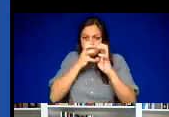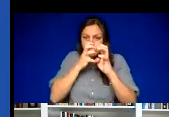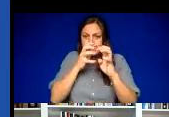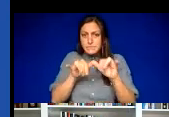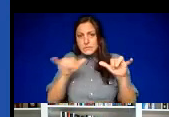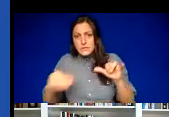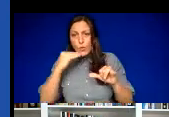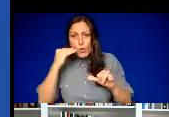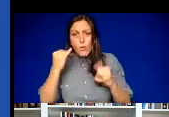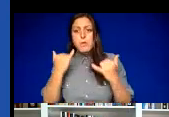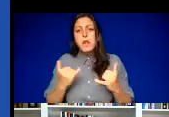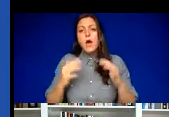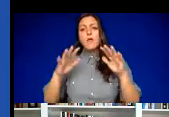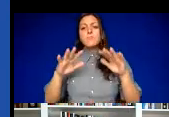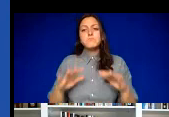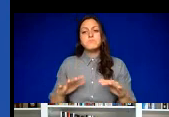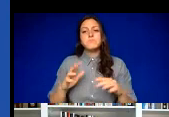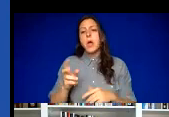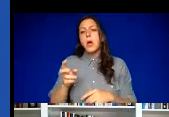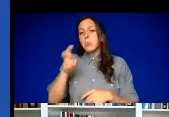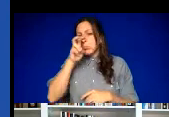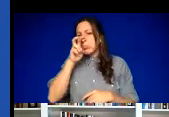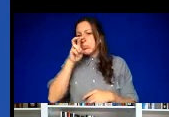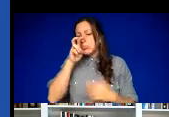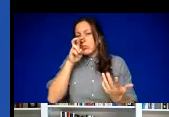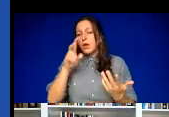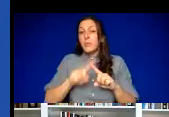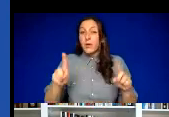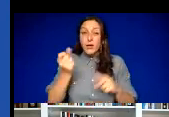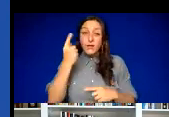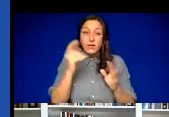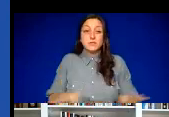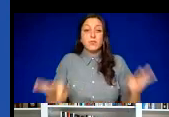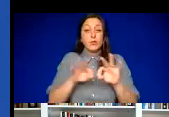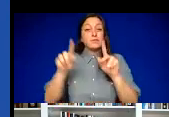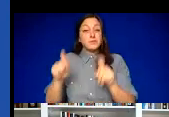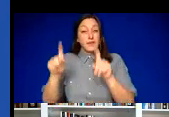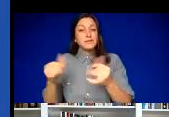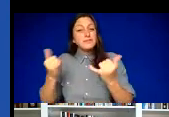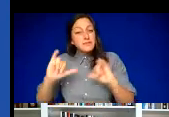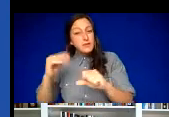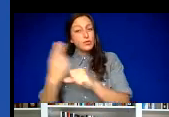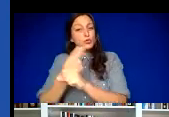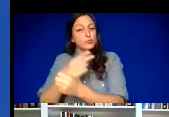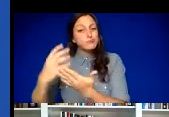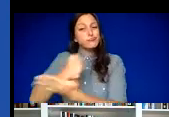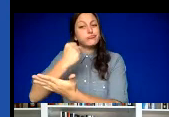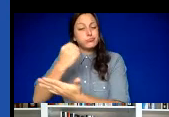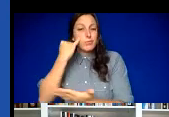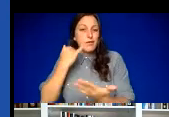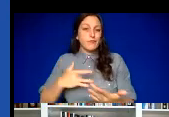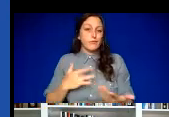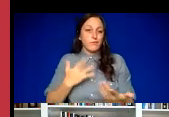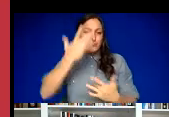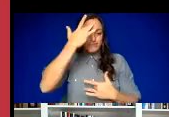know that testing can help slow the spread of this virus as we continue to work on our vaccine campaign. Next slide, please.